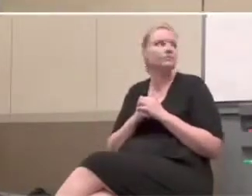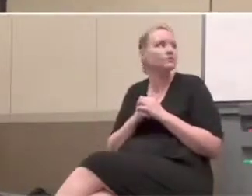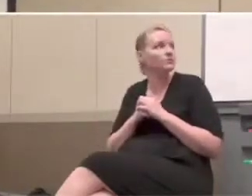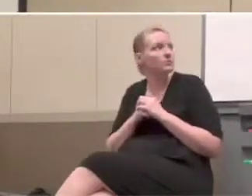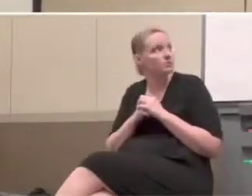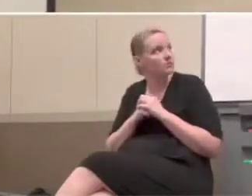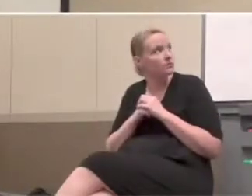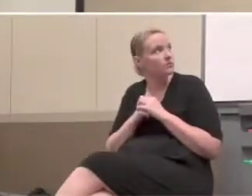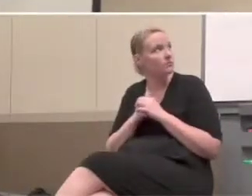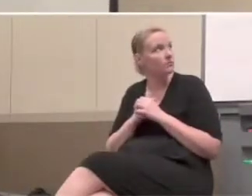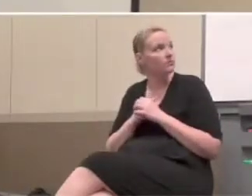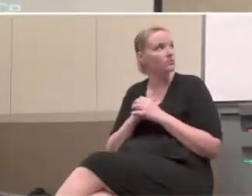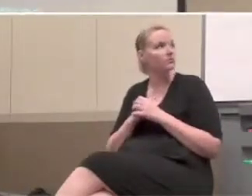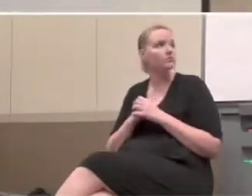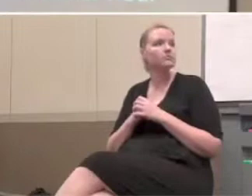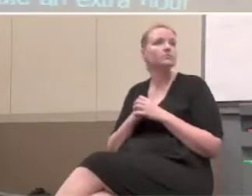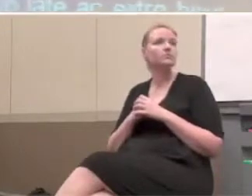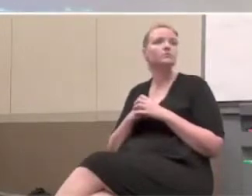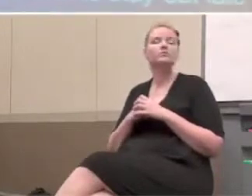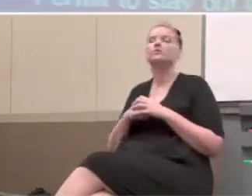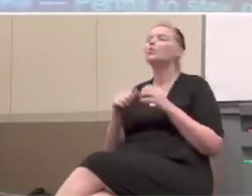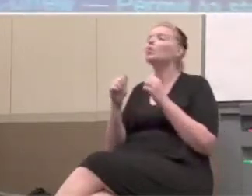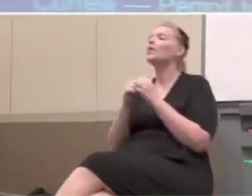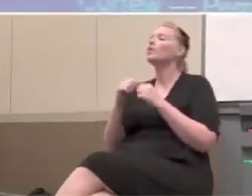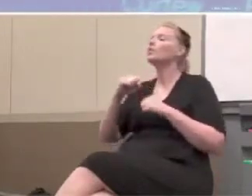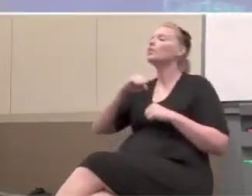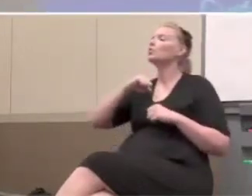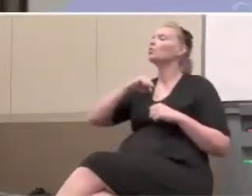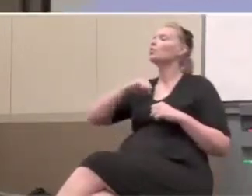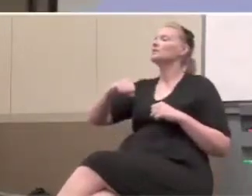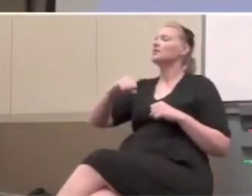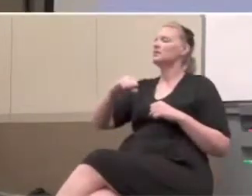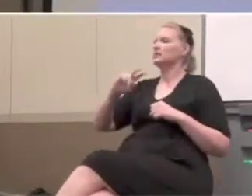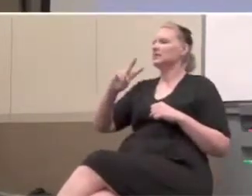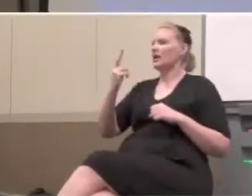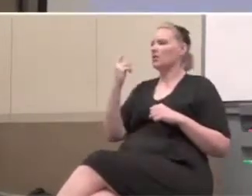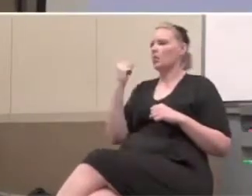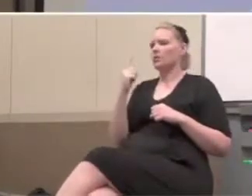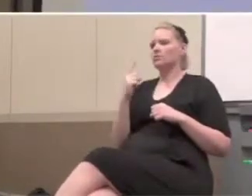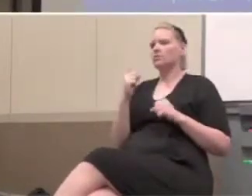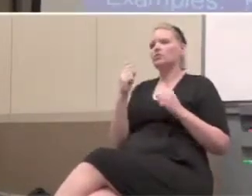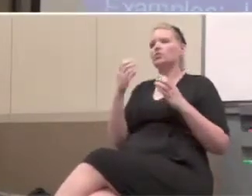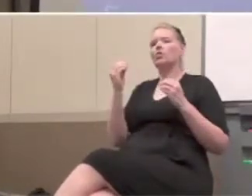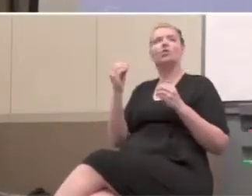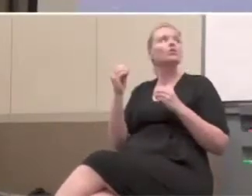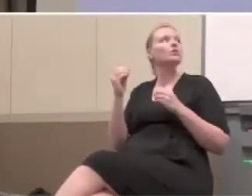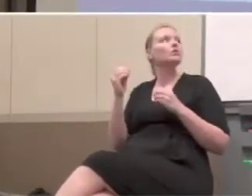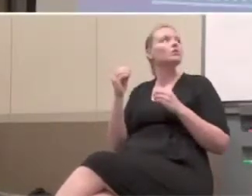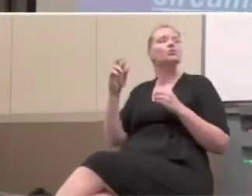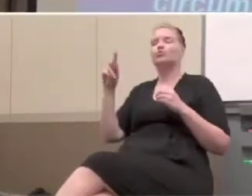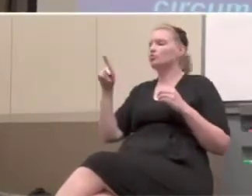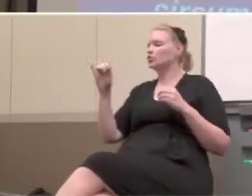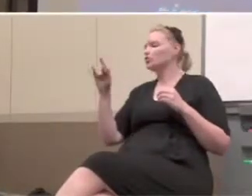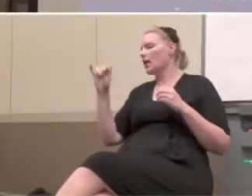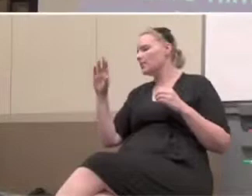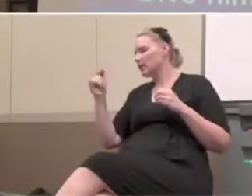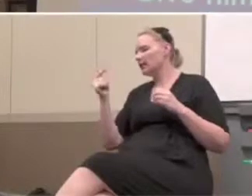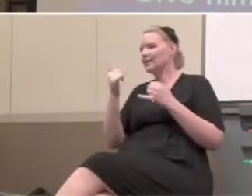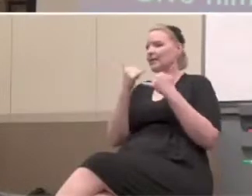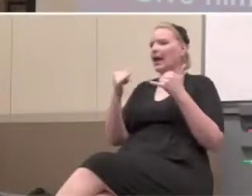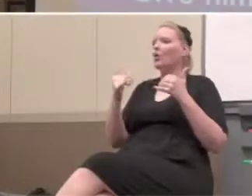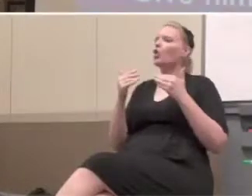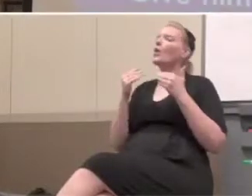quickly running out of time. Going with the resistance is the second one. So the first one is prescribing the problem. The second one's going with the